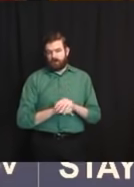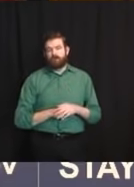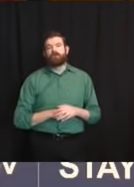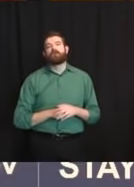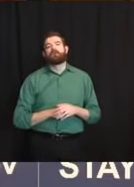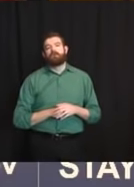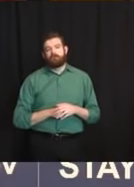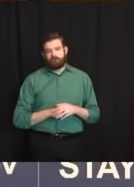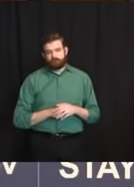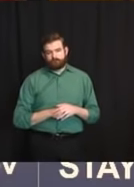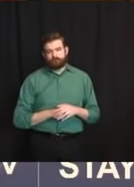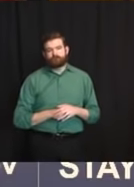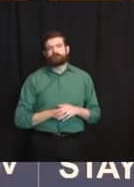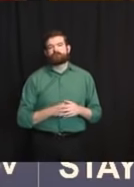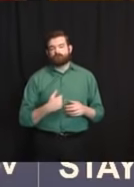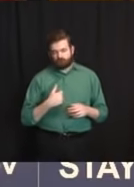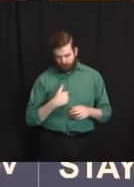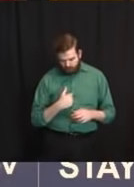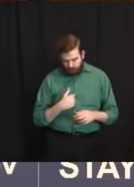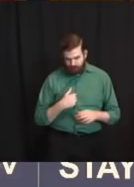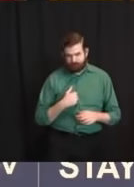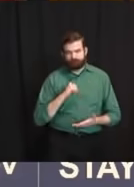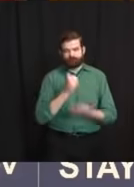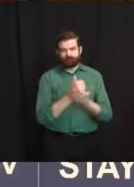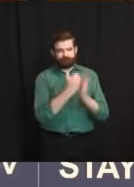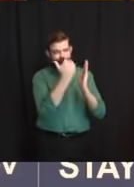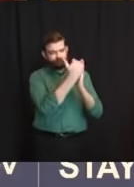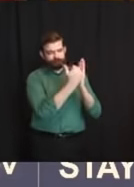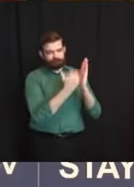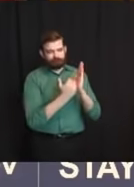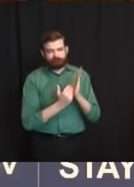time. I'll let Ed talk about CDC.